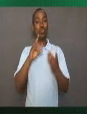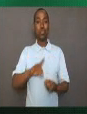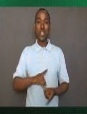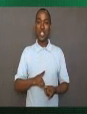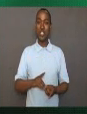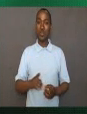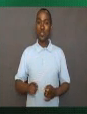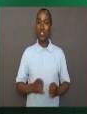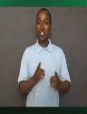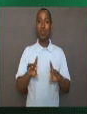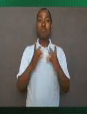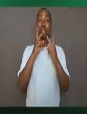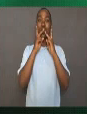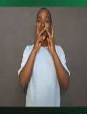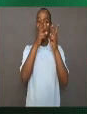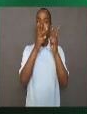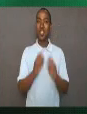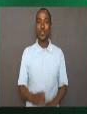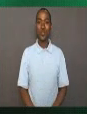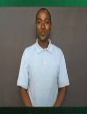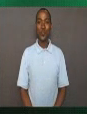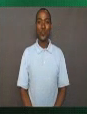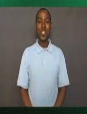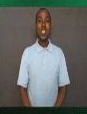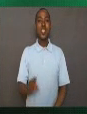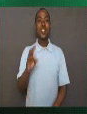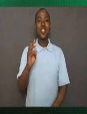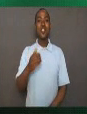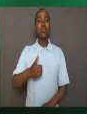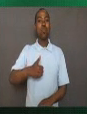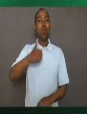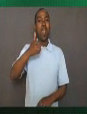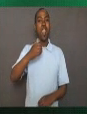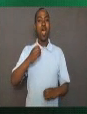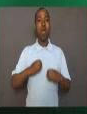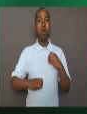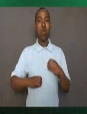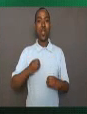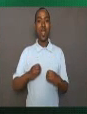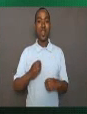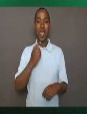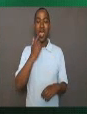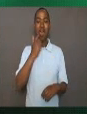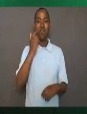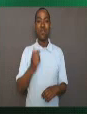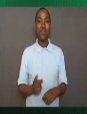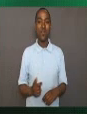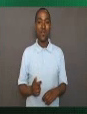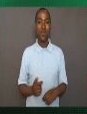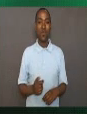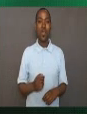digestive system. The 6 major organs are the mouth,